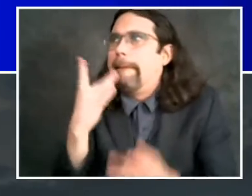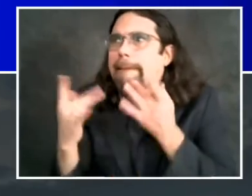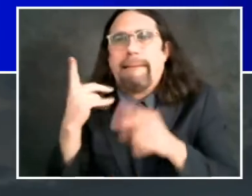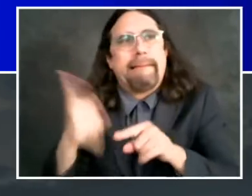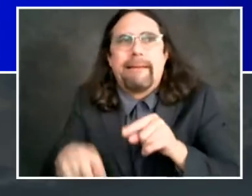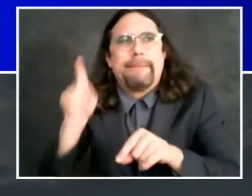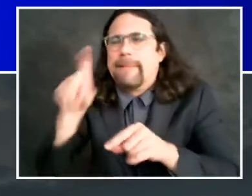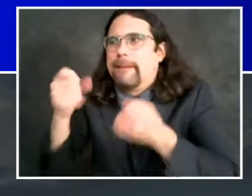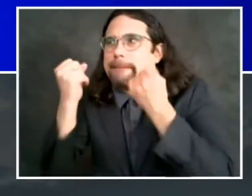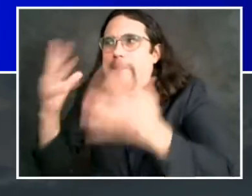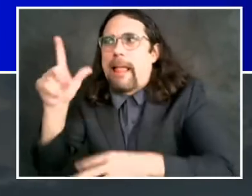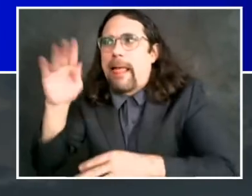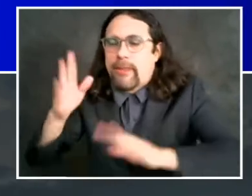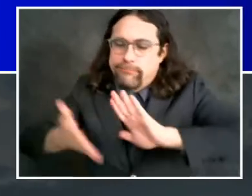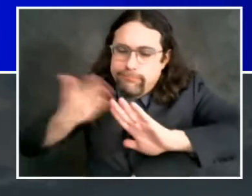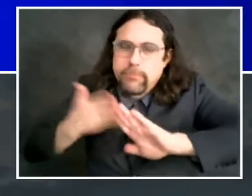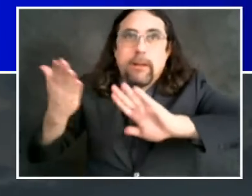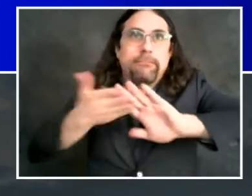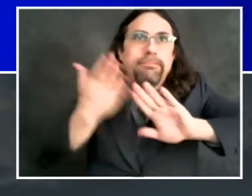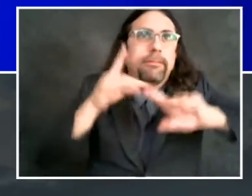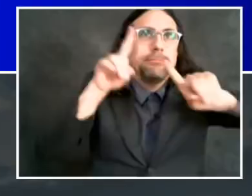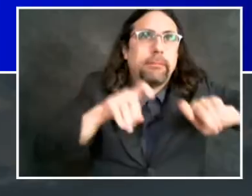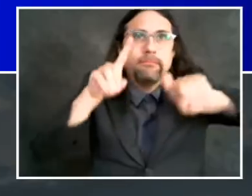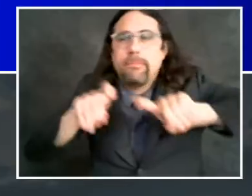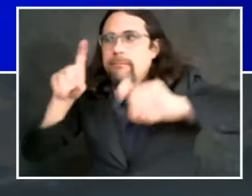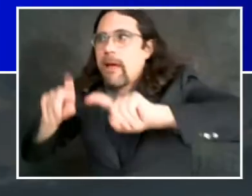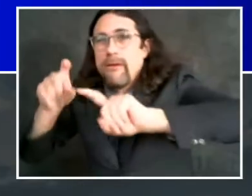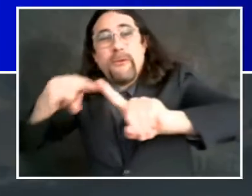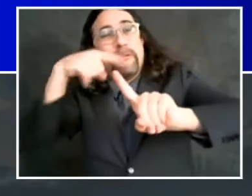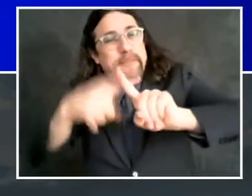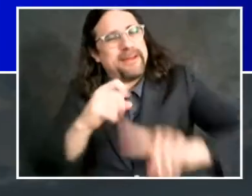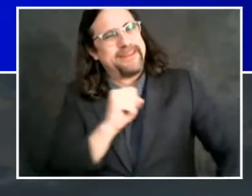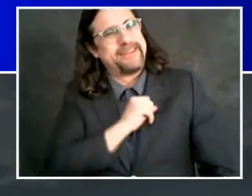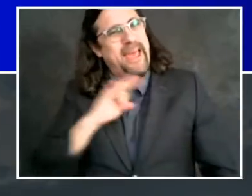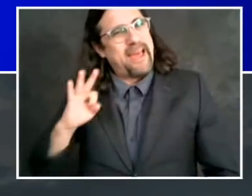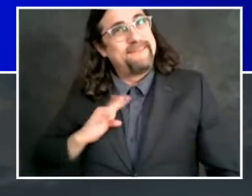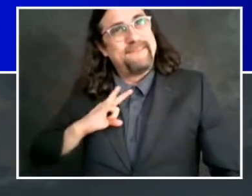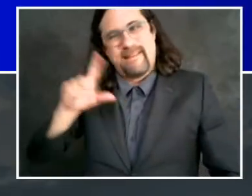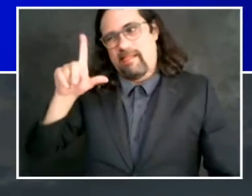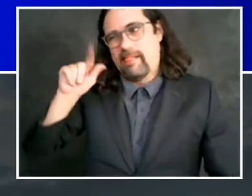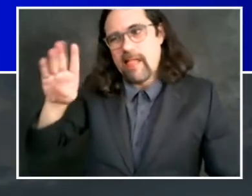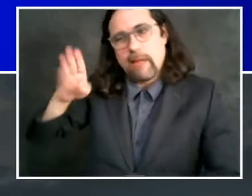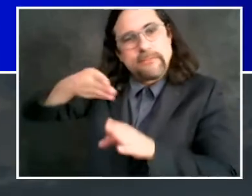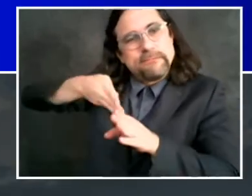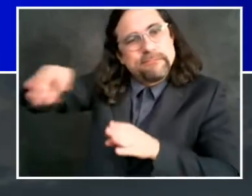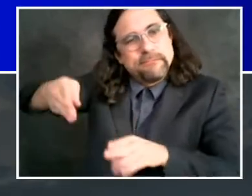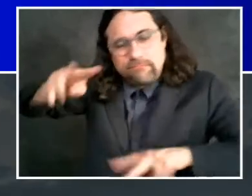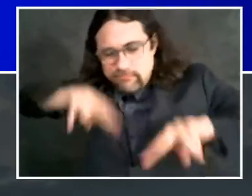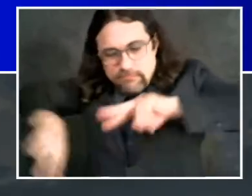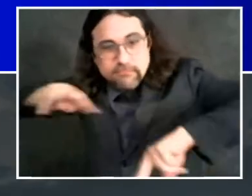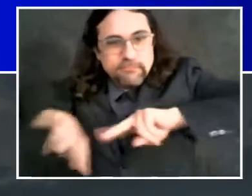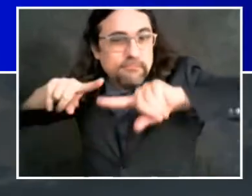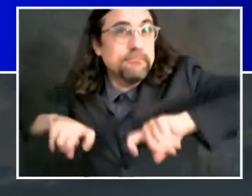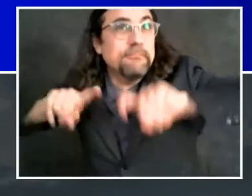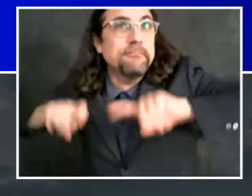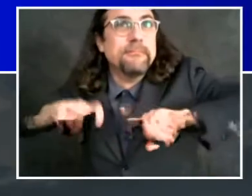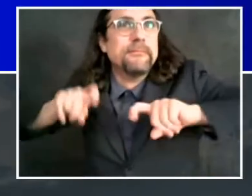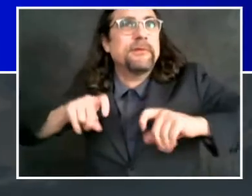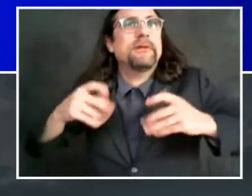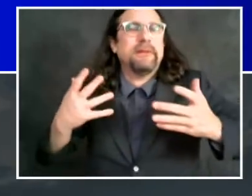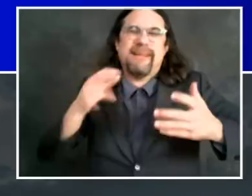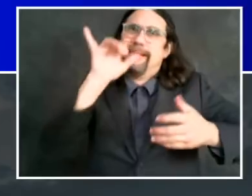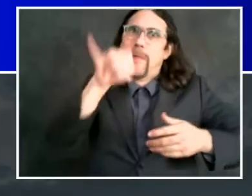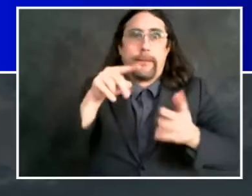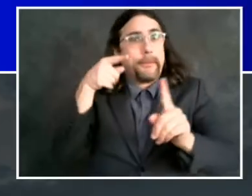30 sites by the week of May 18th. And we'll be able to triple the number of